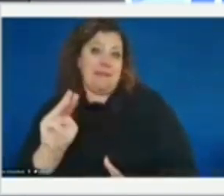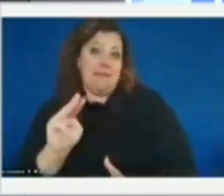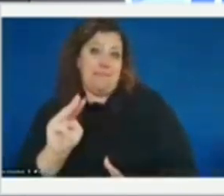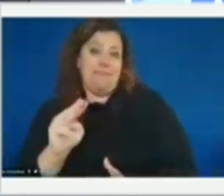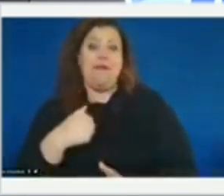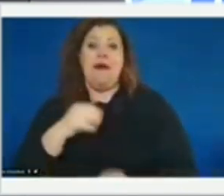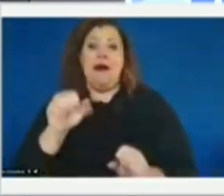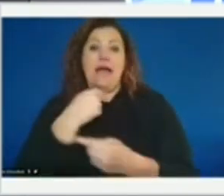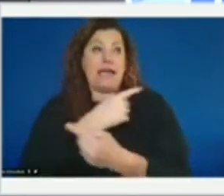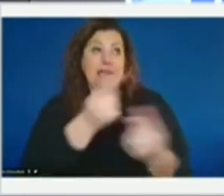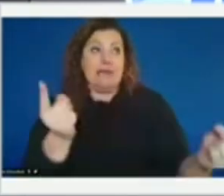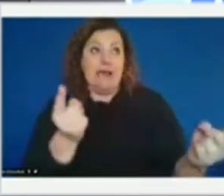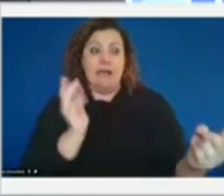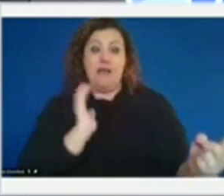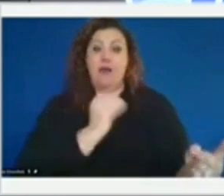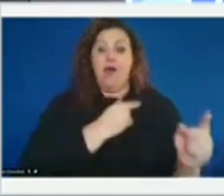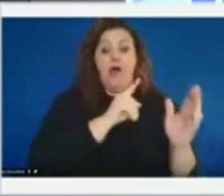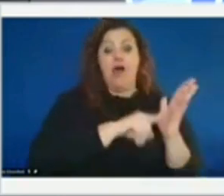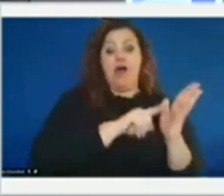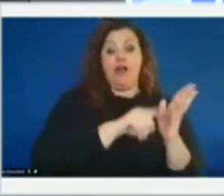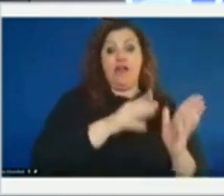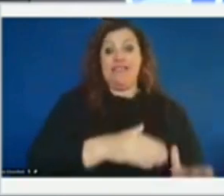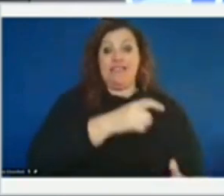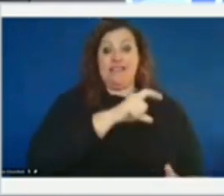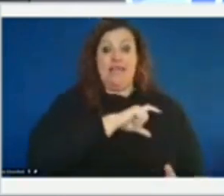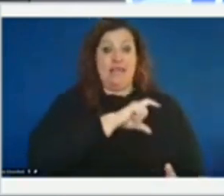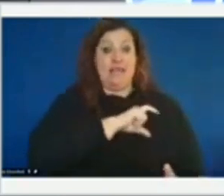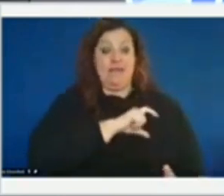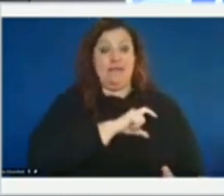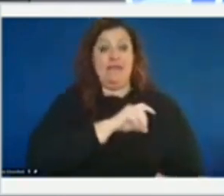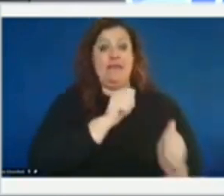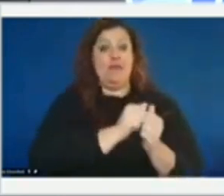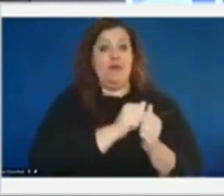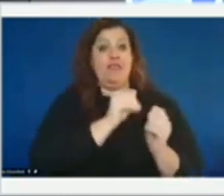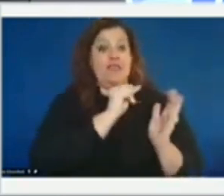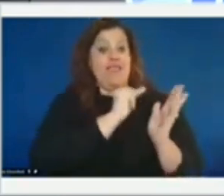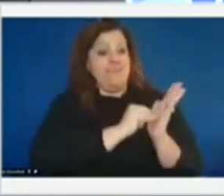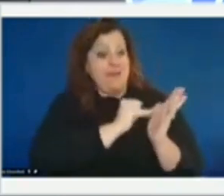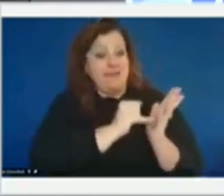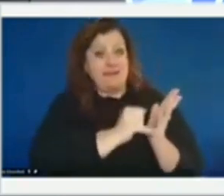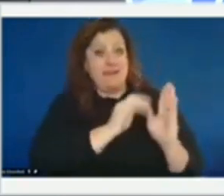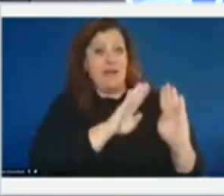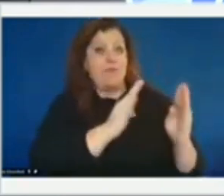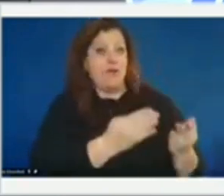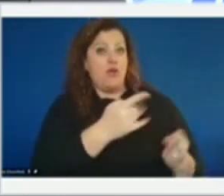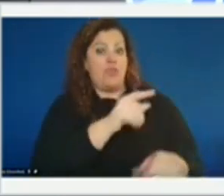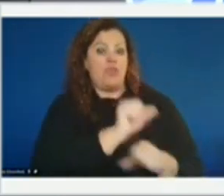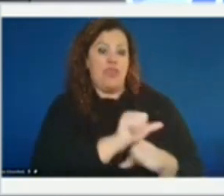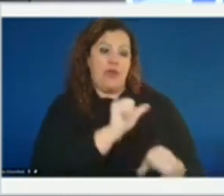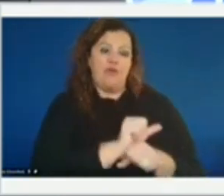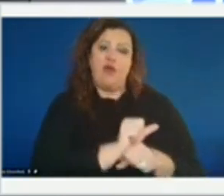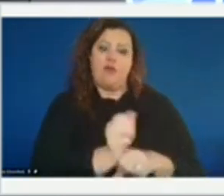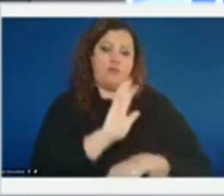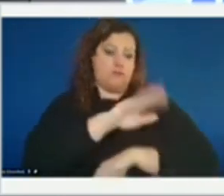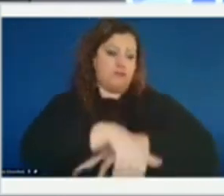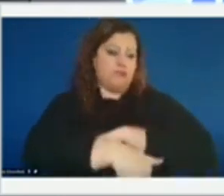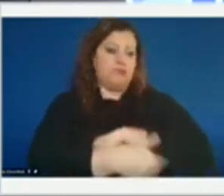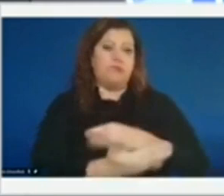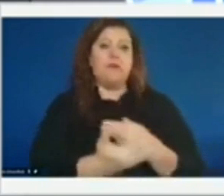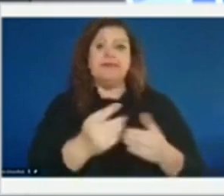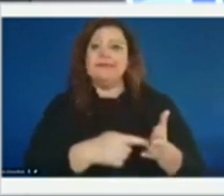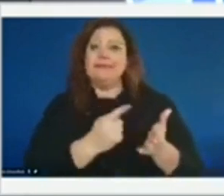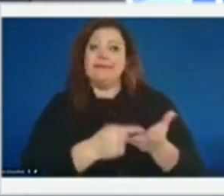this, our detectives in our investigations bureau work diligently around the clock, in some cases to the detriment of their own